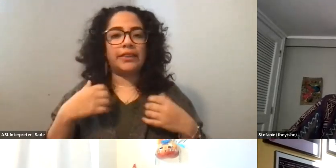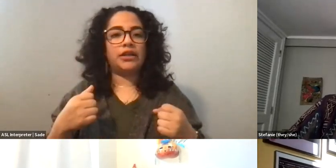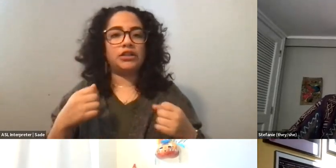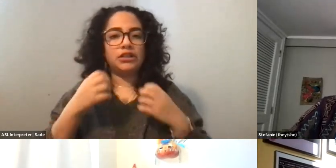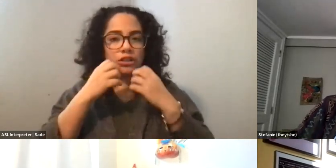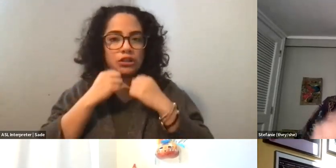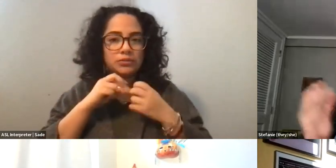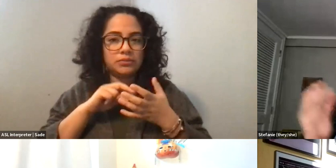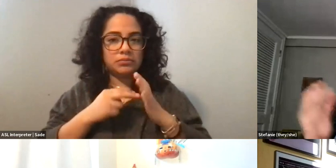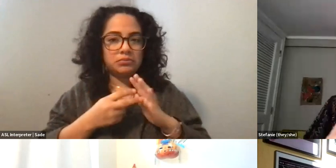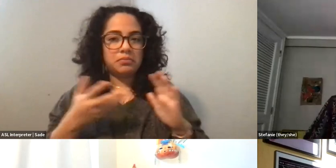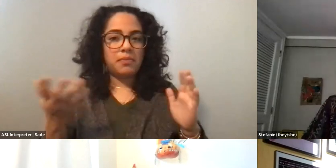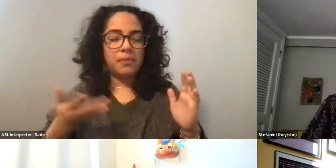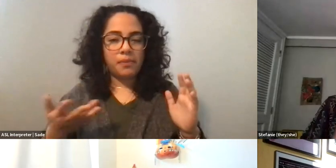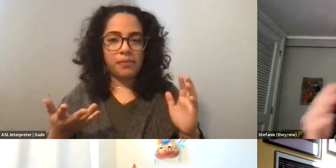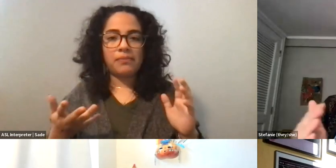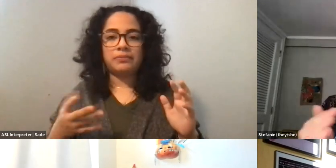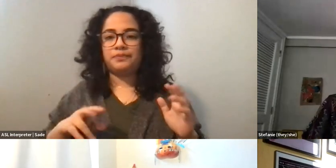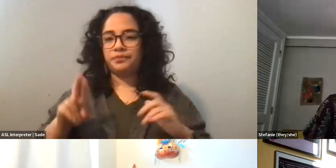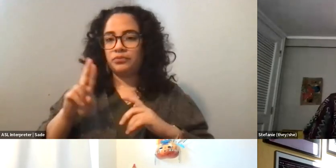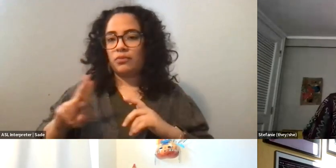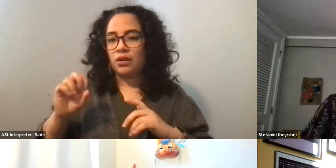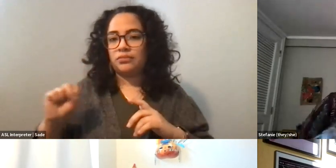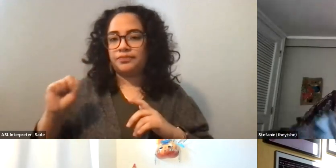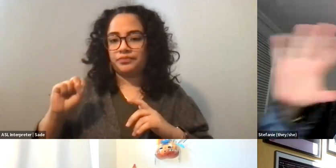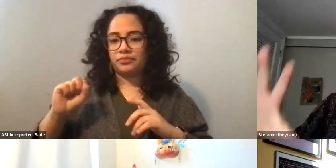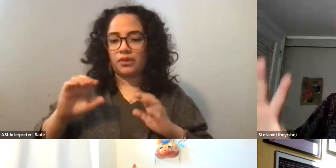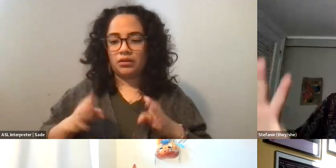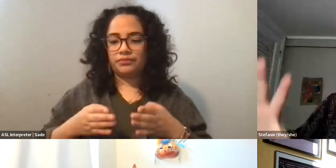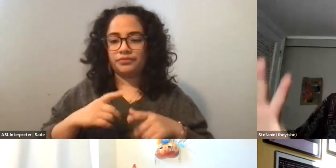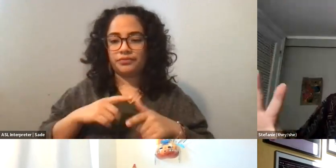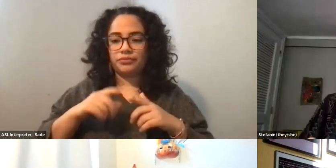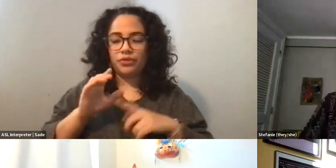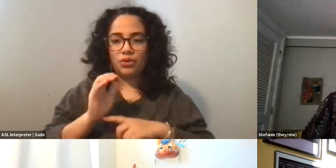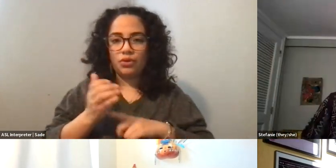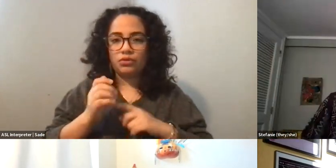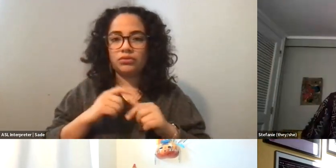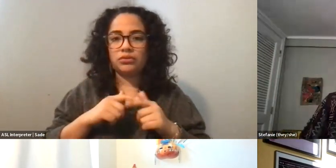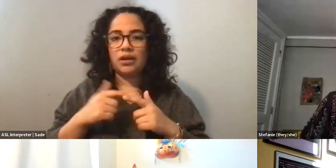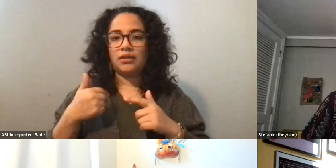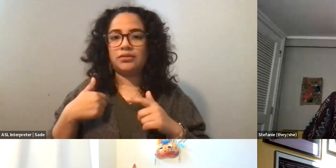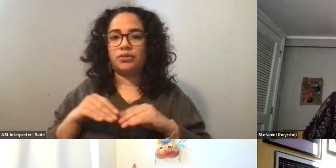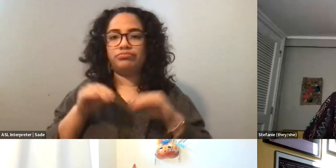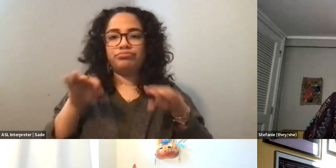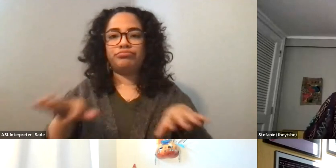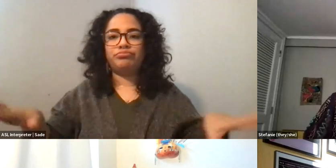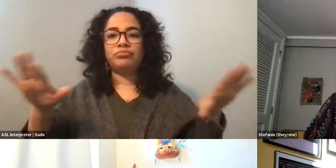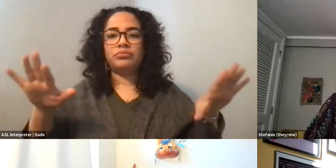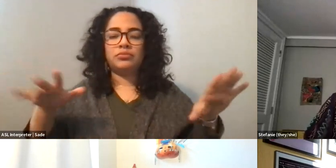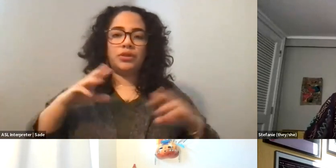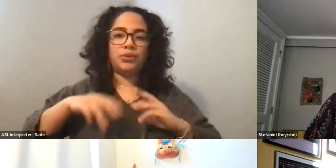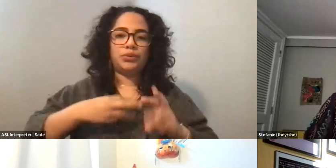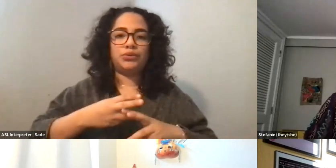In a US-centric culture that has, gone outwards around the world through various